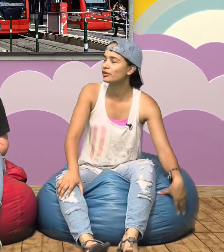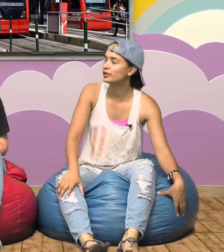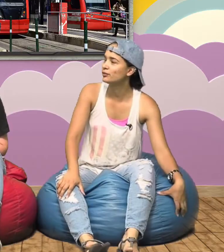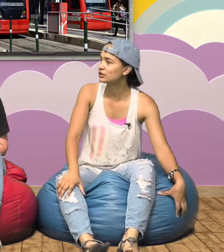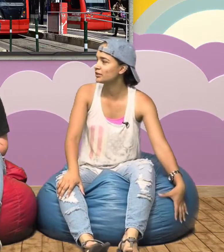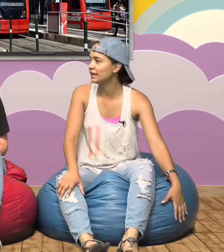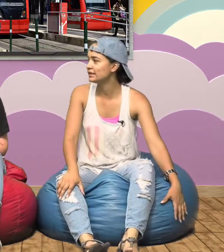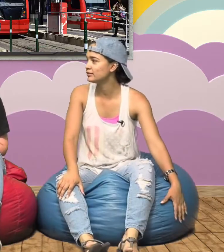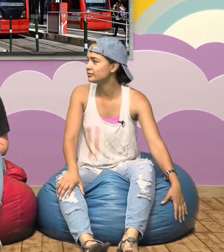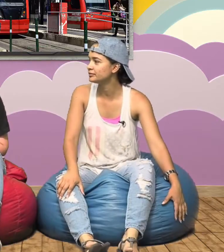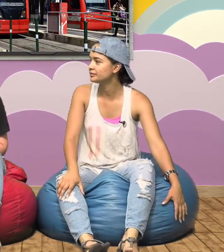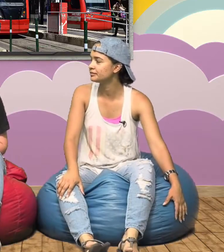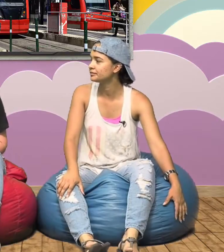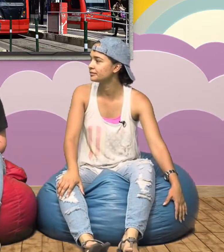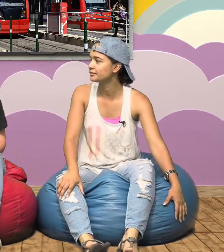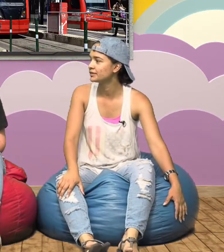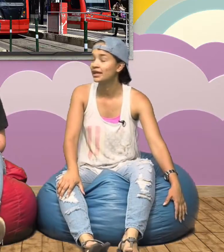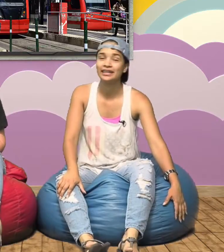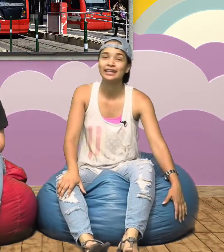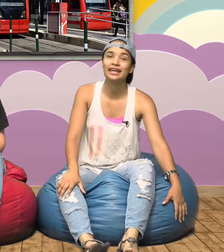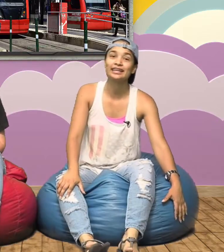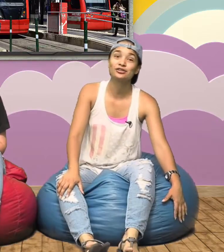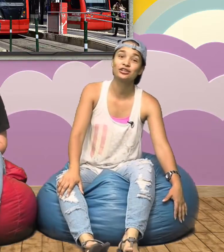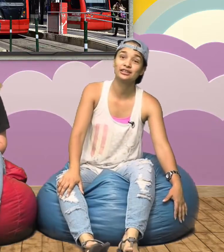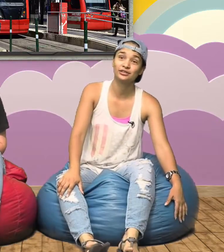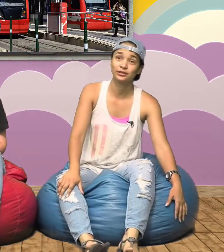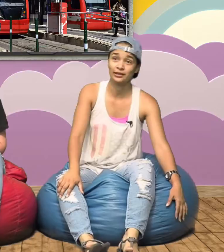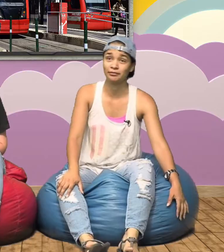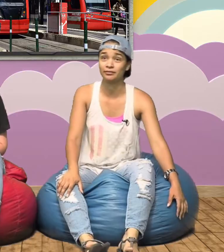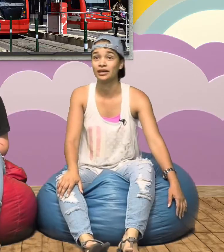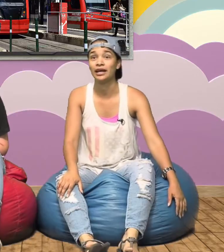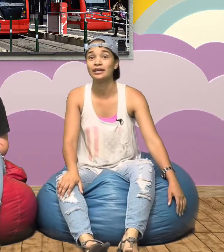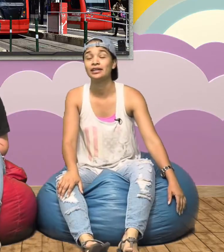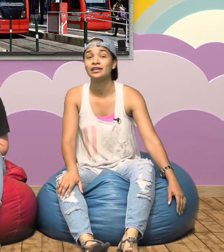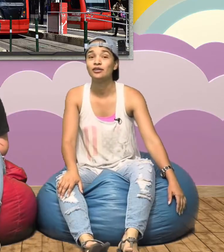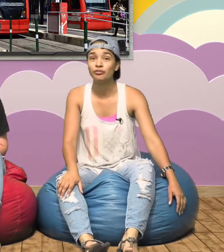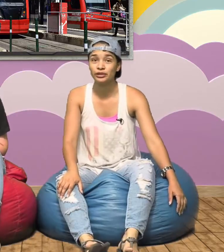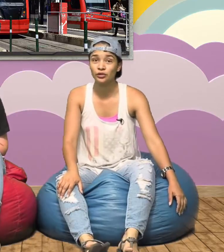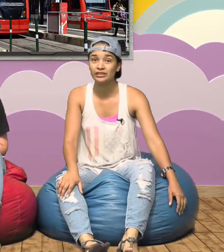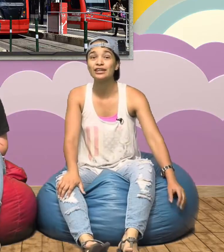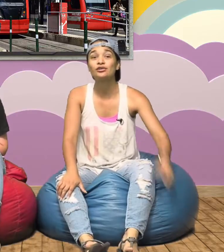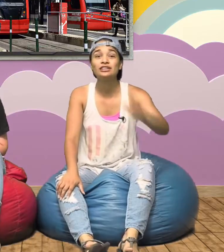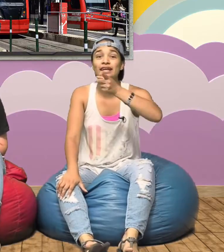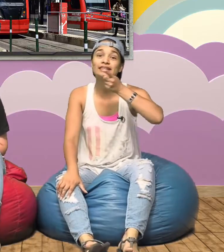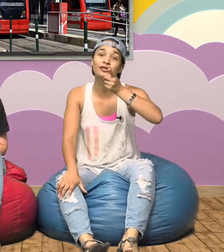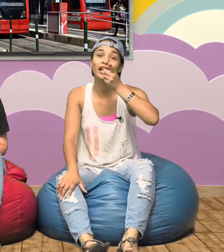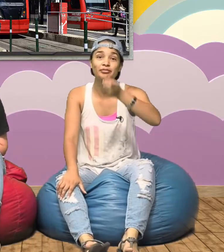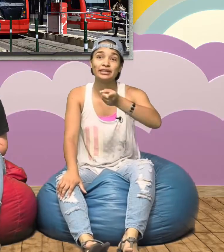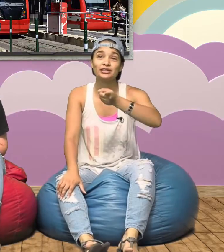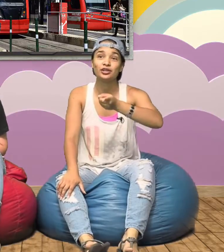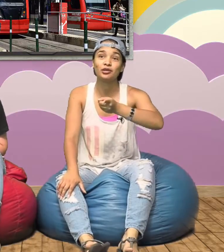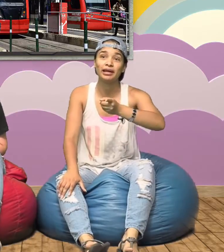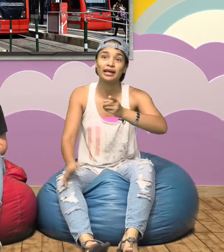the people called that works on the plane? Air hostesses. Yes, And also air listen hosts. to them. Yes. And don't be naughty. Don't stress out